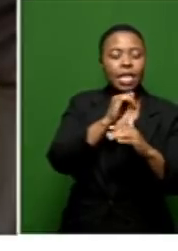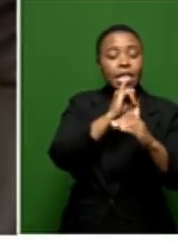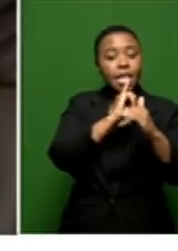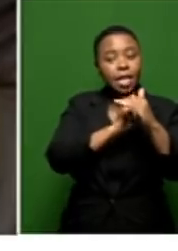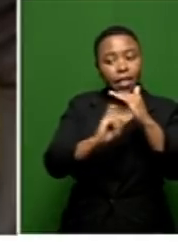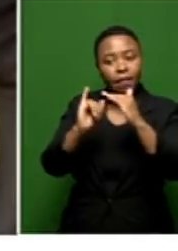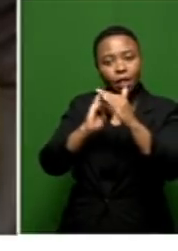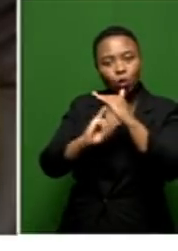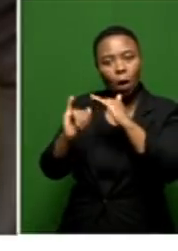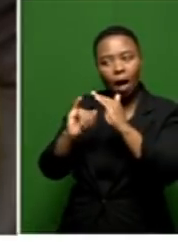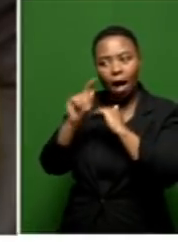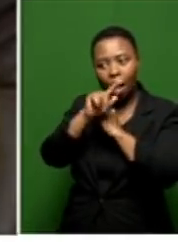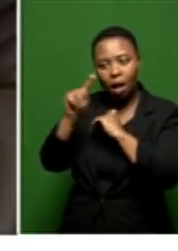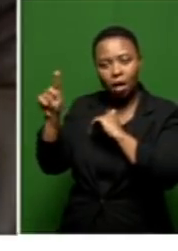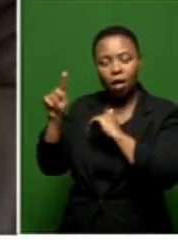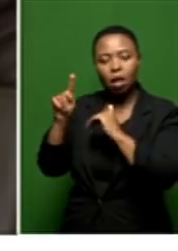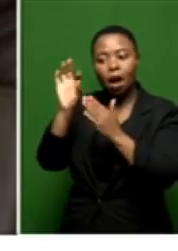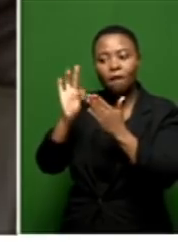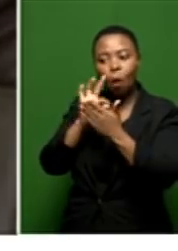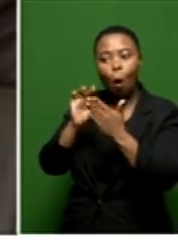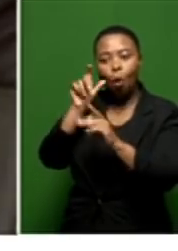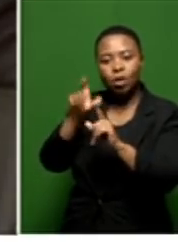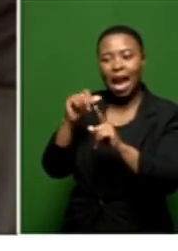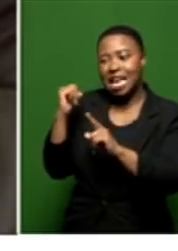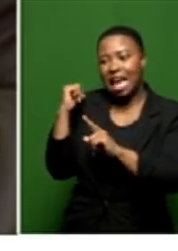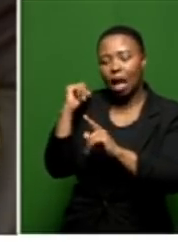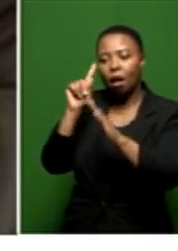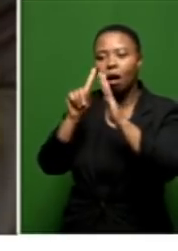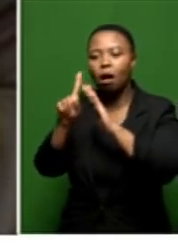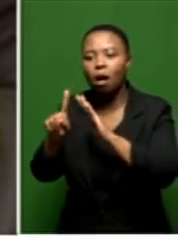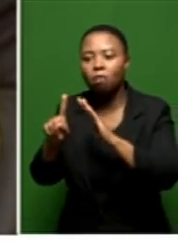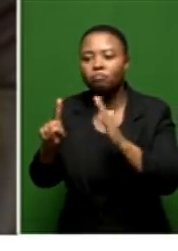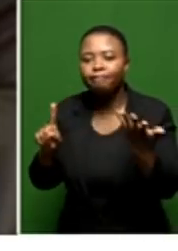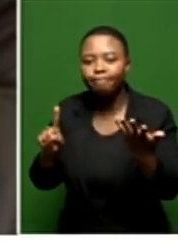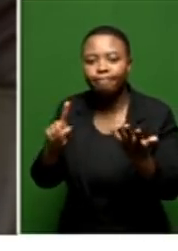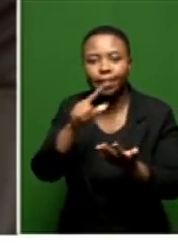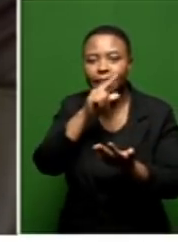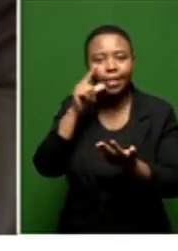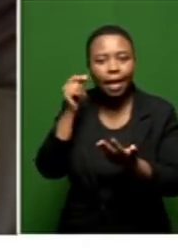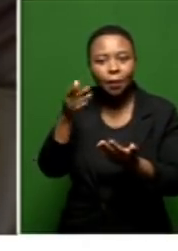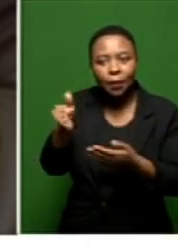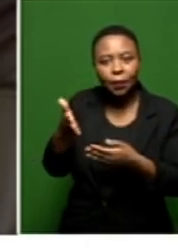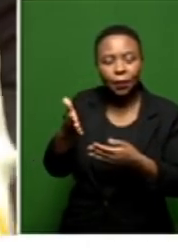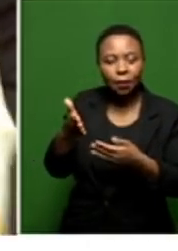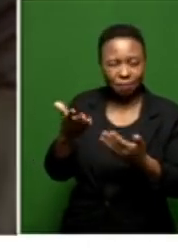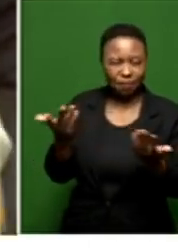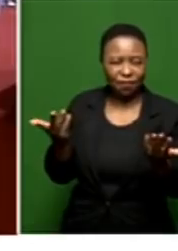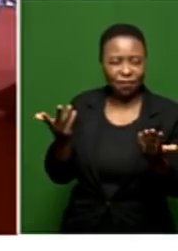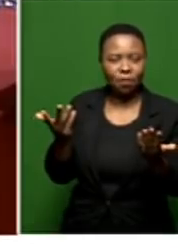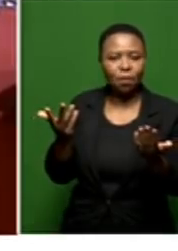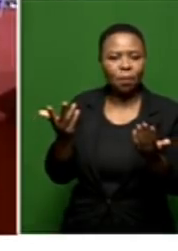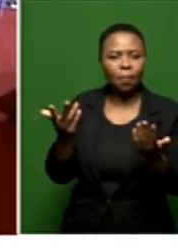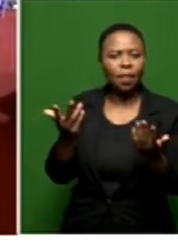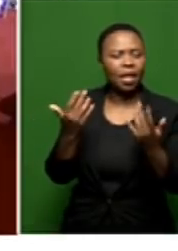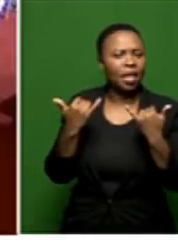vote yesterday and they could not find your name, the impact is calamitous at an